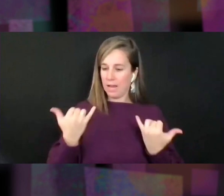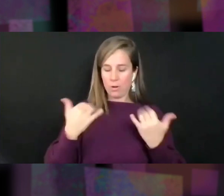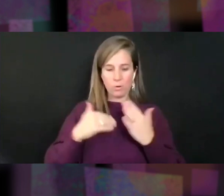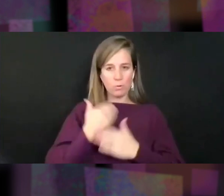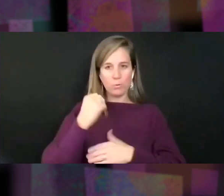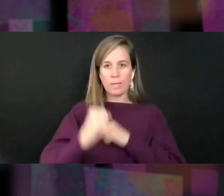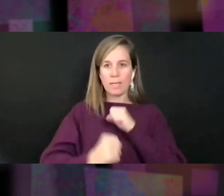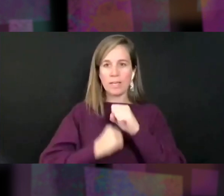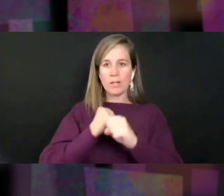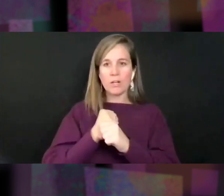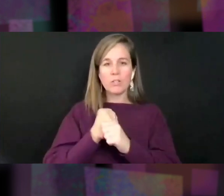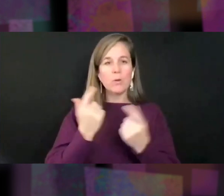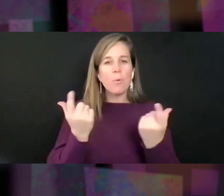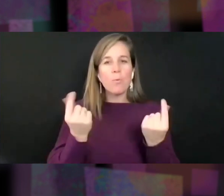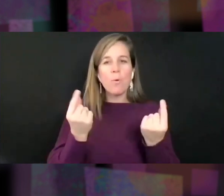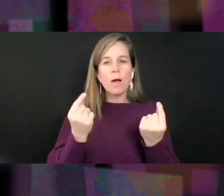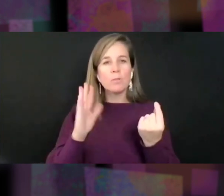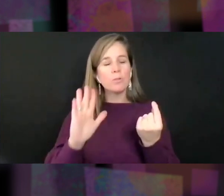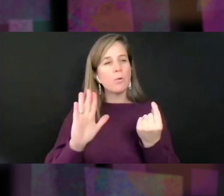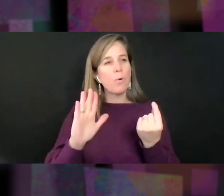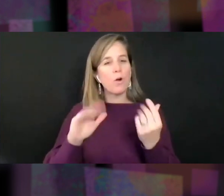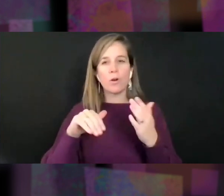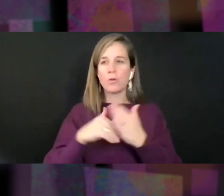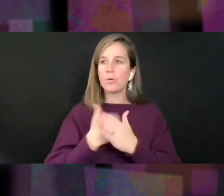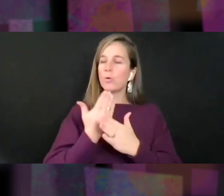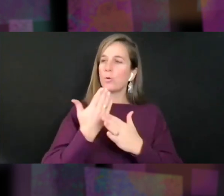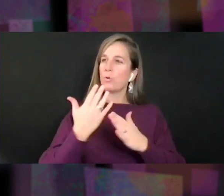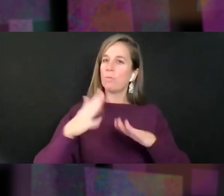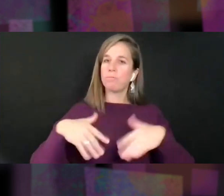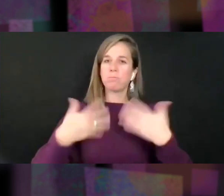you're turning over in 2022?